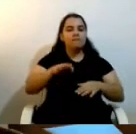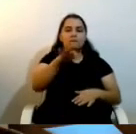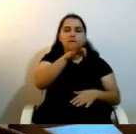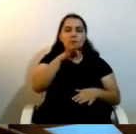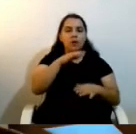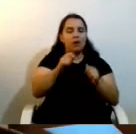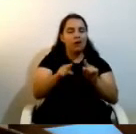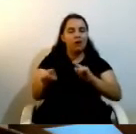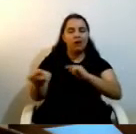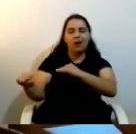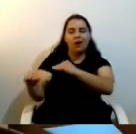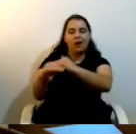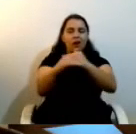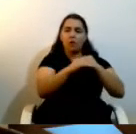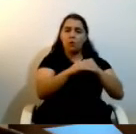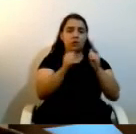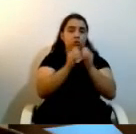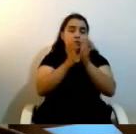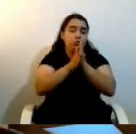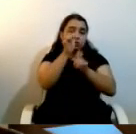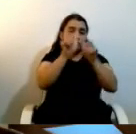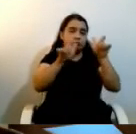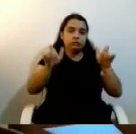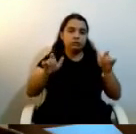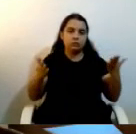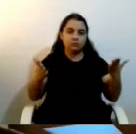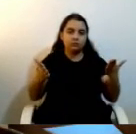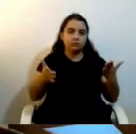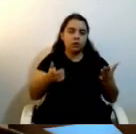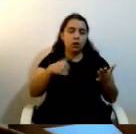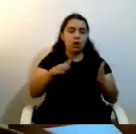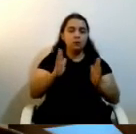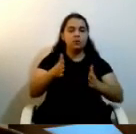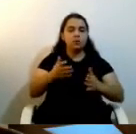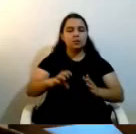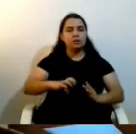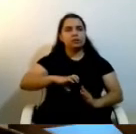Like all humans, we need to feel that we make a difference.